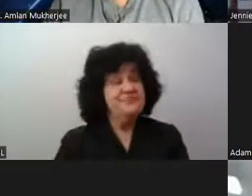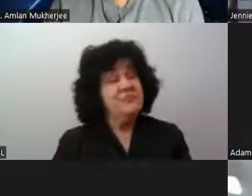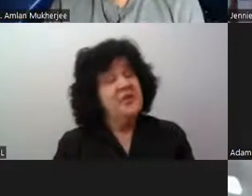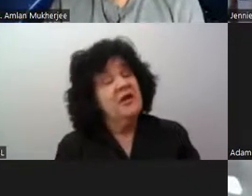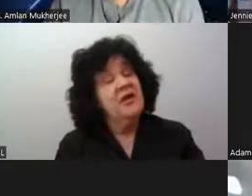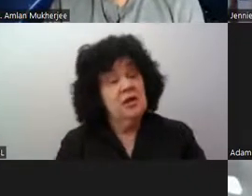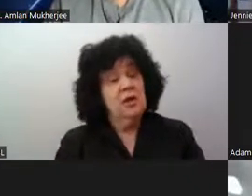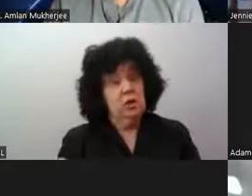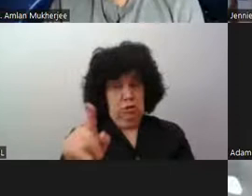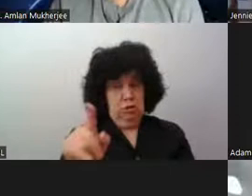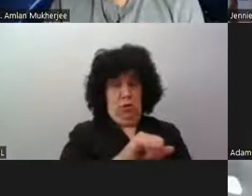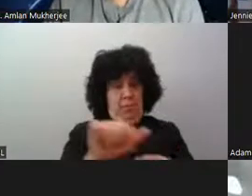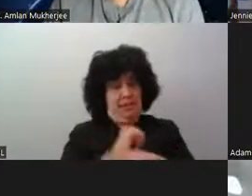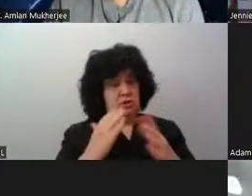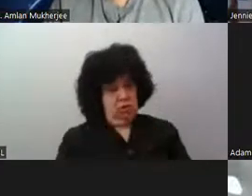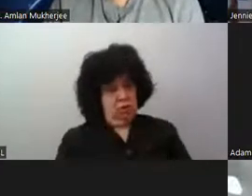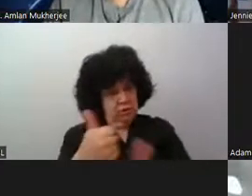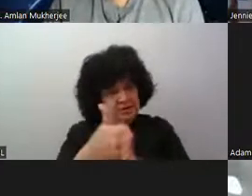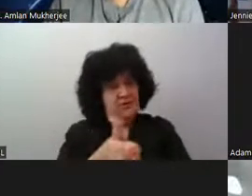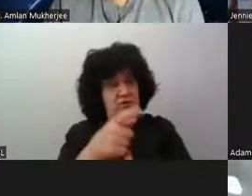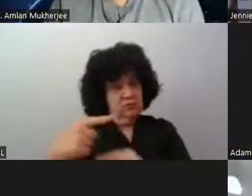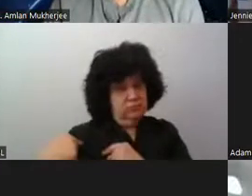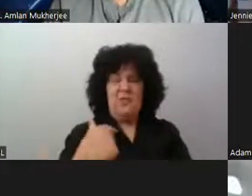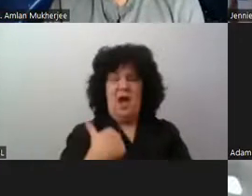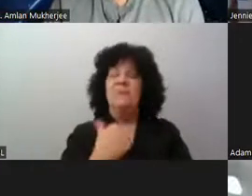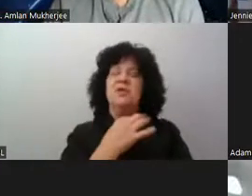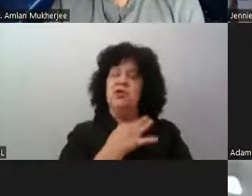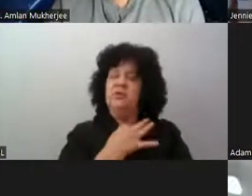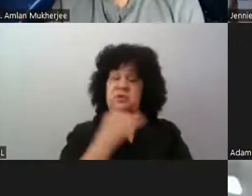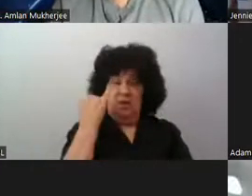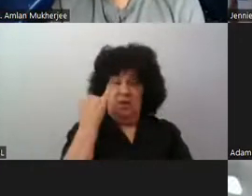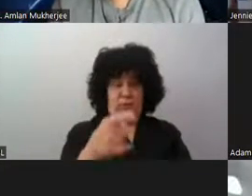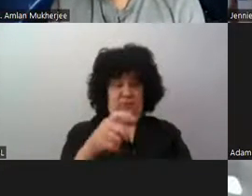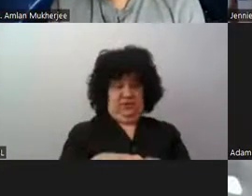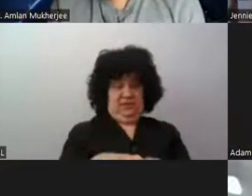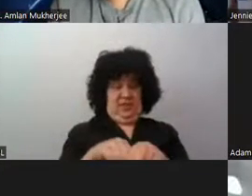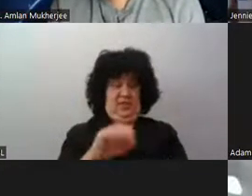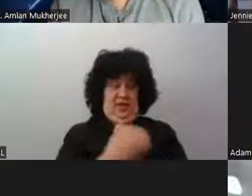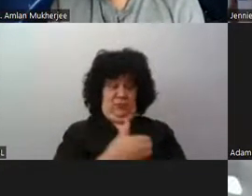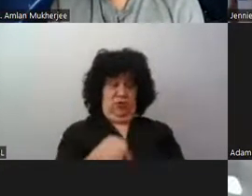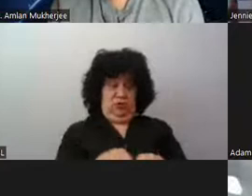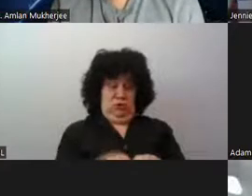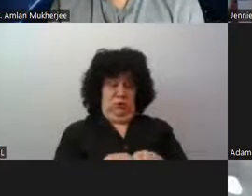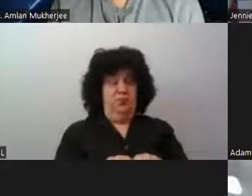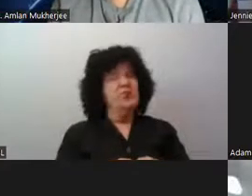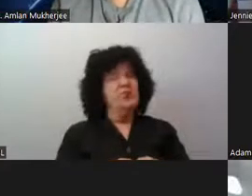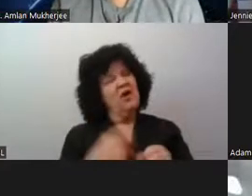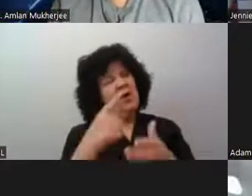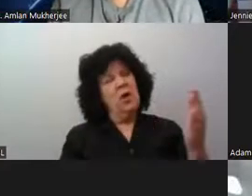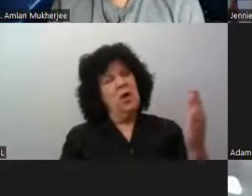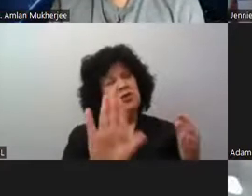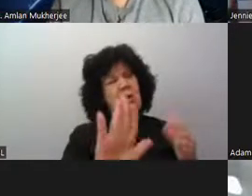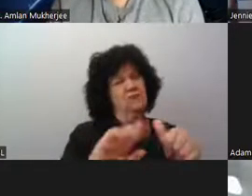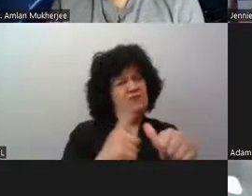You're a practitioner and you've been doing this. I'm curious, if you were sitting in our shoes, what challenge would you tackle